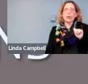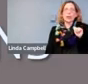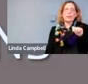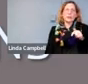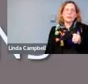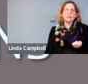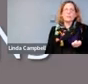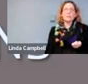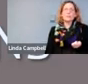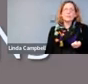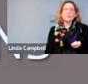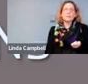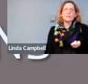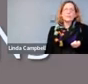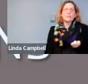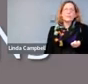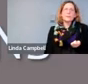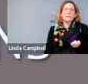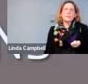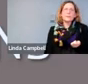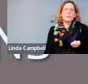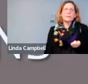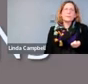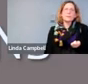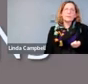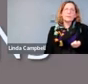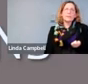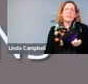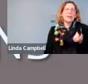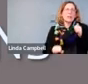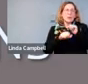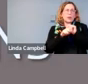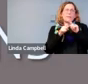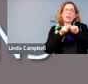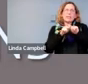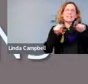And we have a wonderful team of researchers working on these fish.